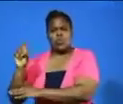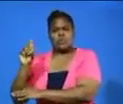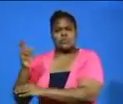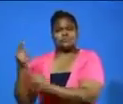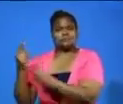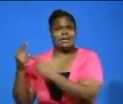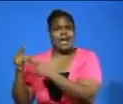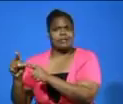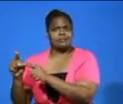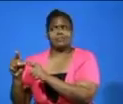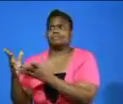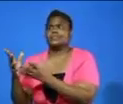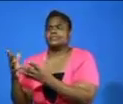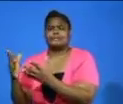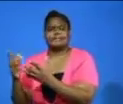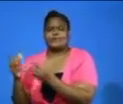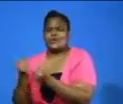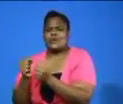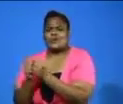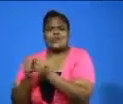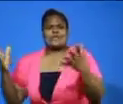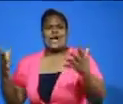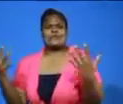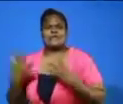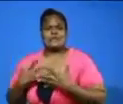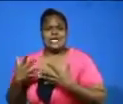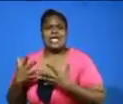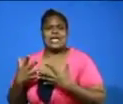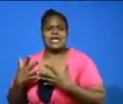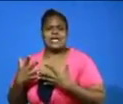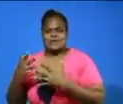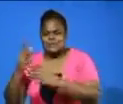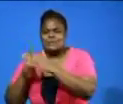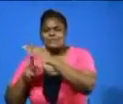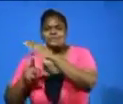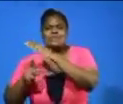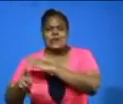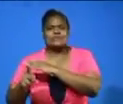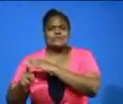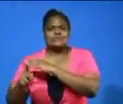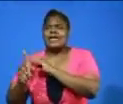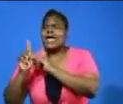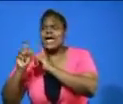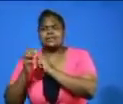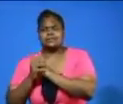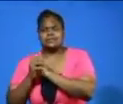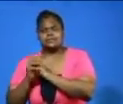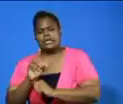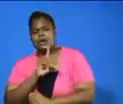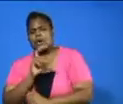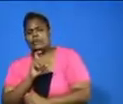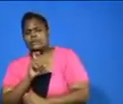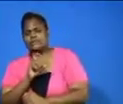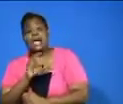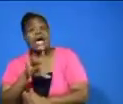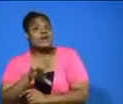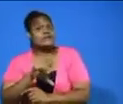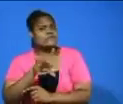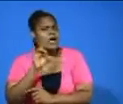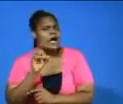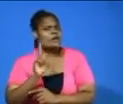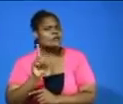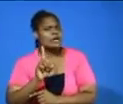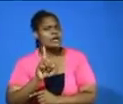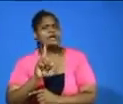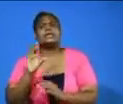forthright, fearless prophet under divine purpose ask? He asked the question, and you find it